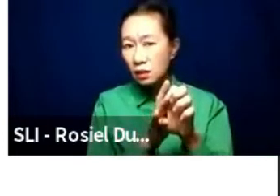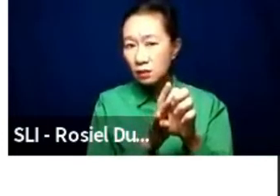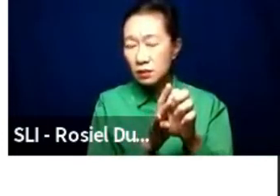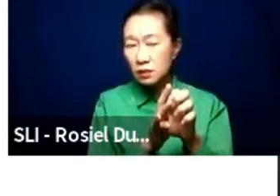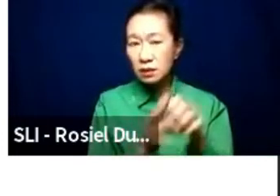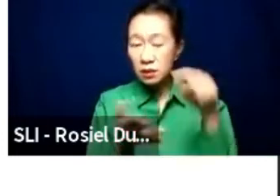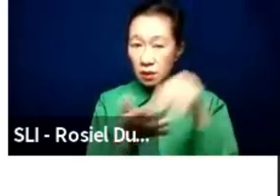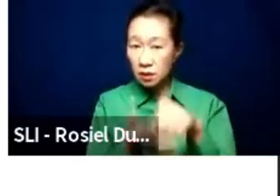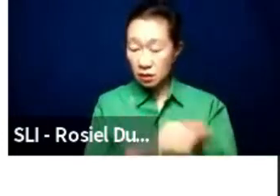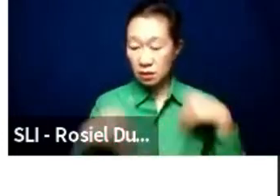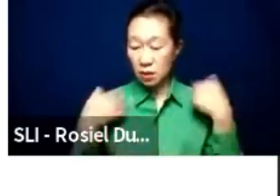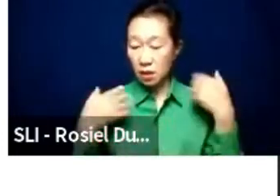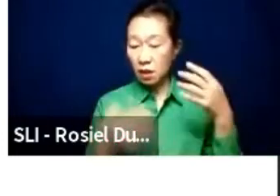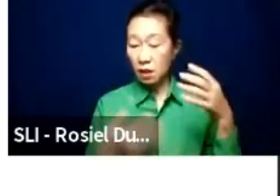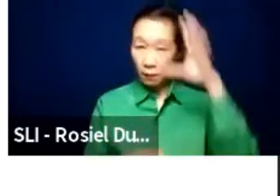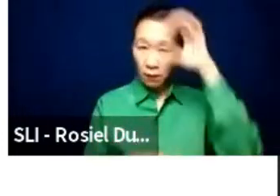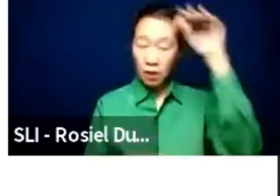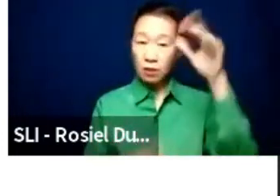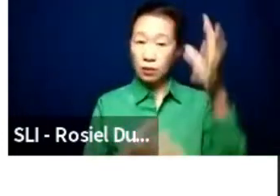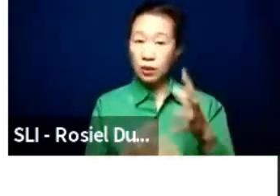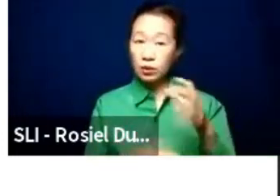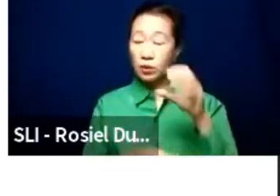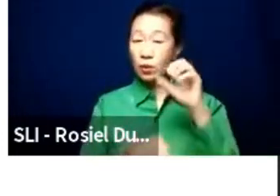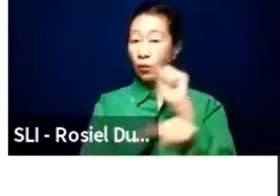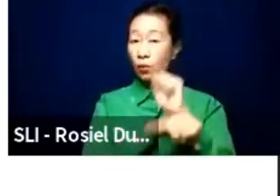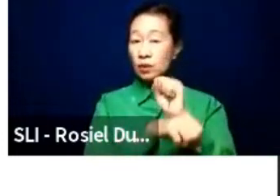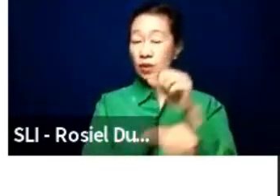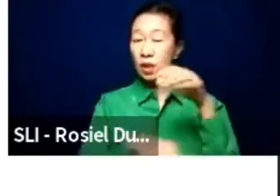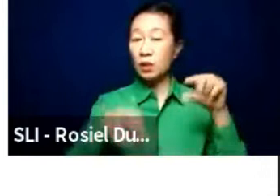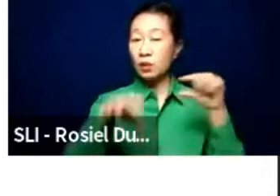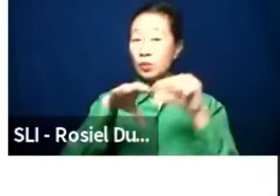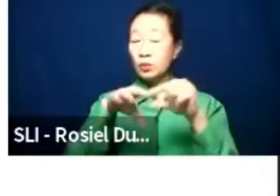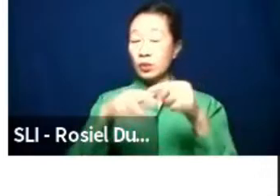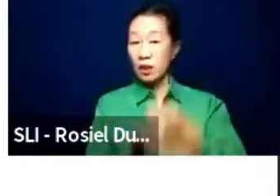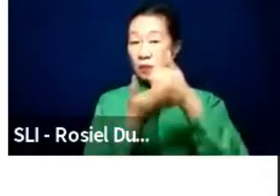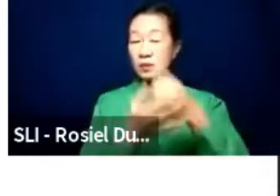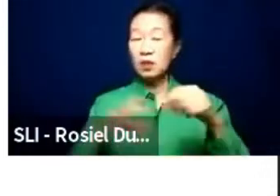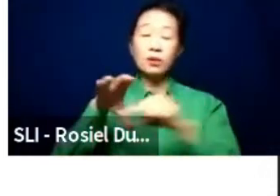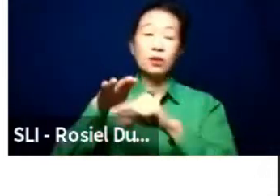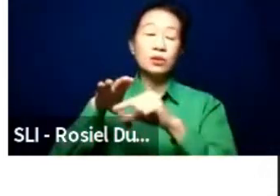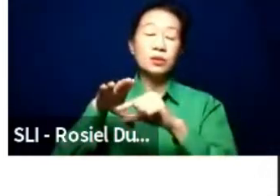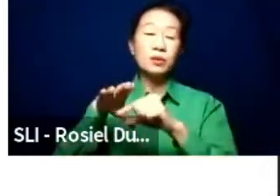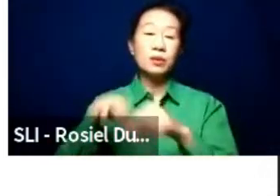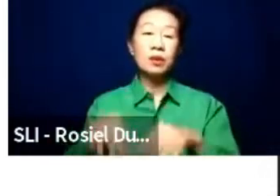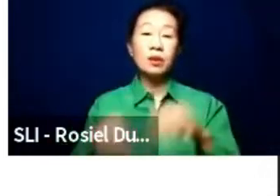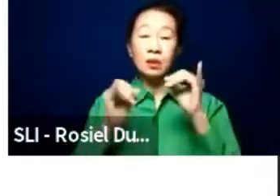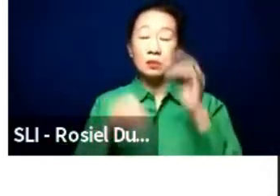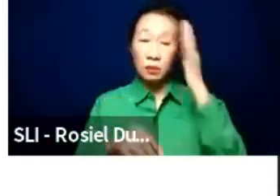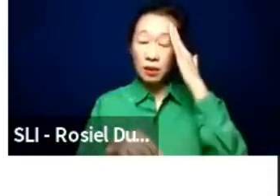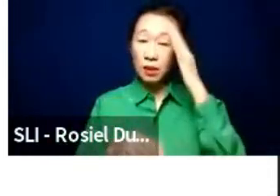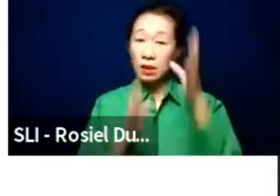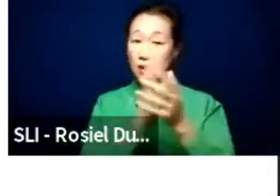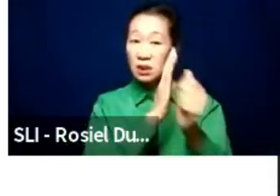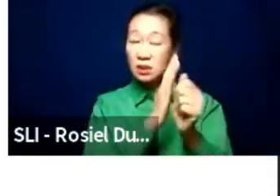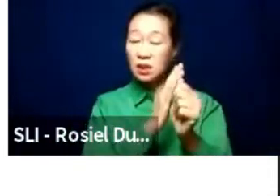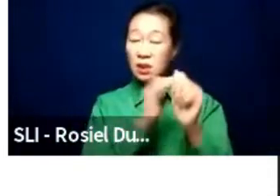this young man wants to work in a grocery and can help out in a grocery. So you identify the skills that he has, the